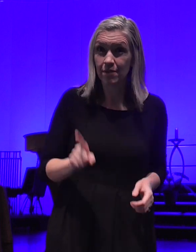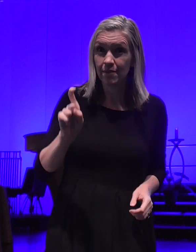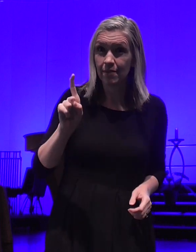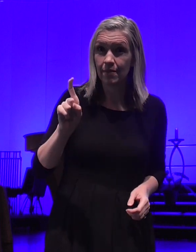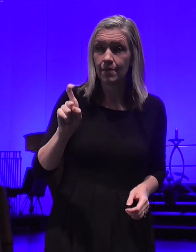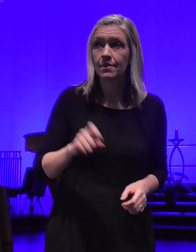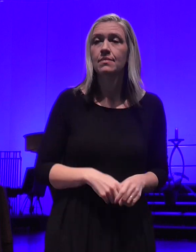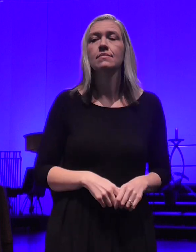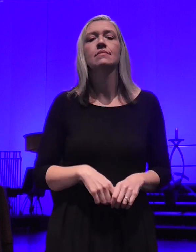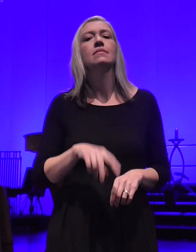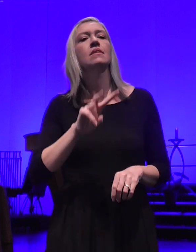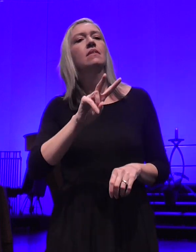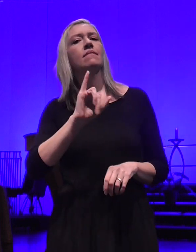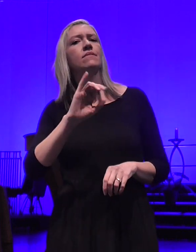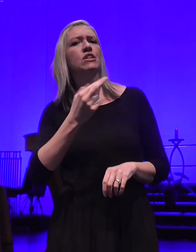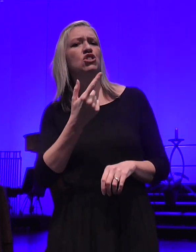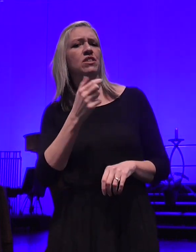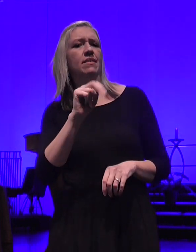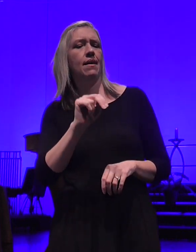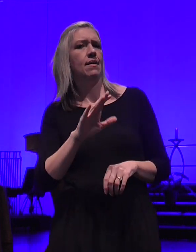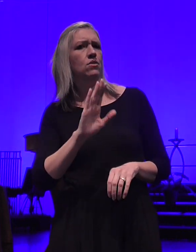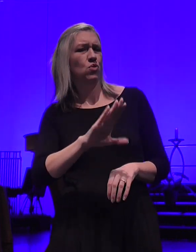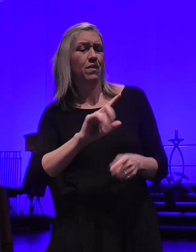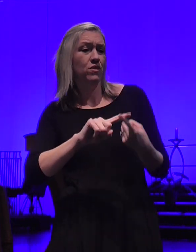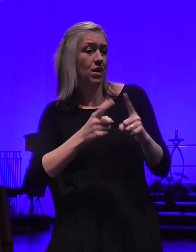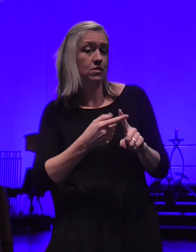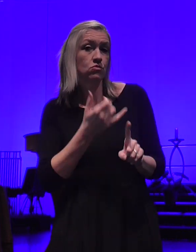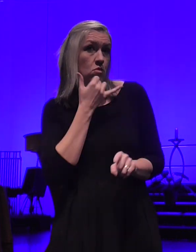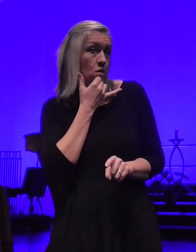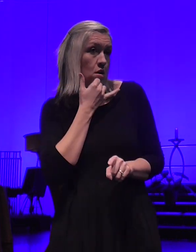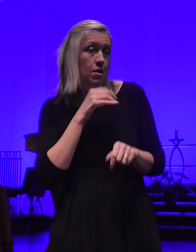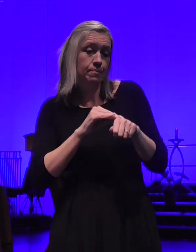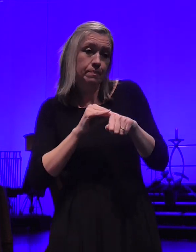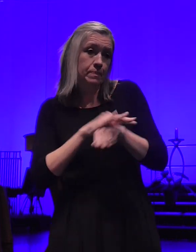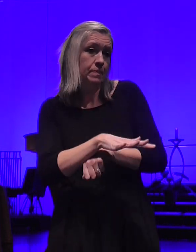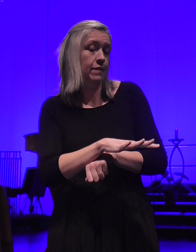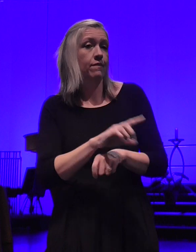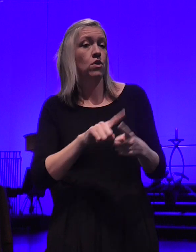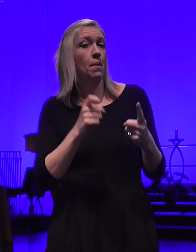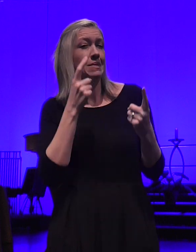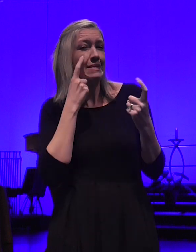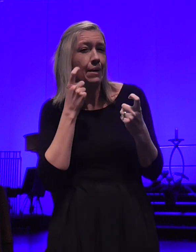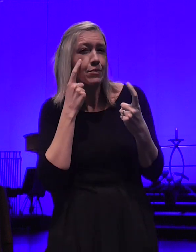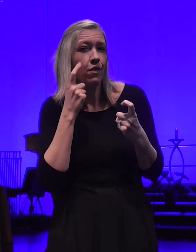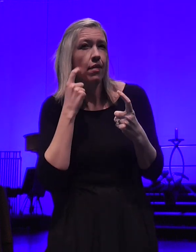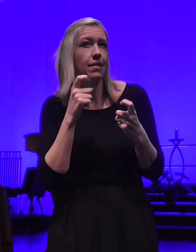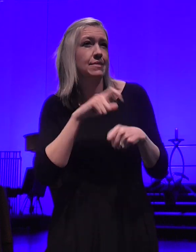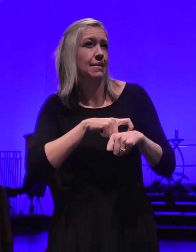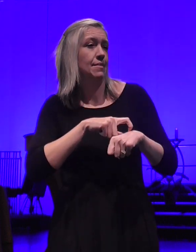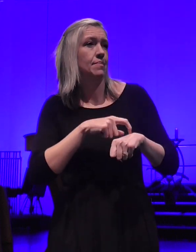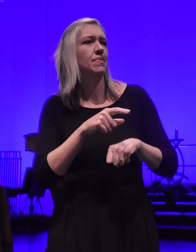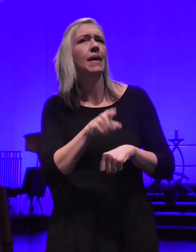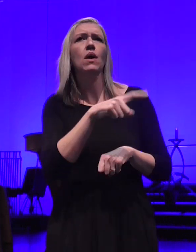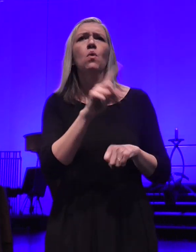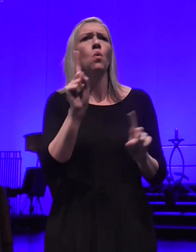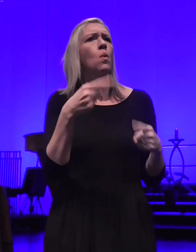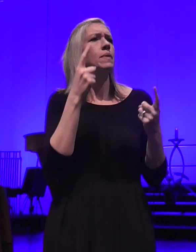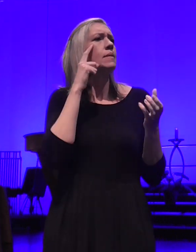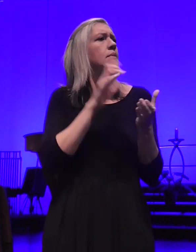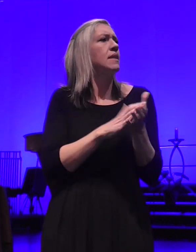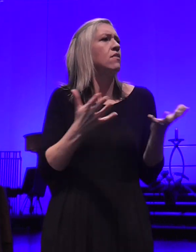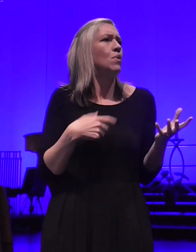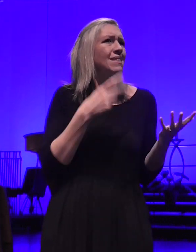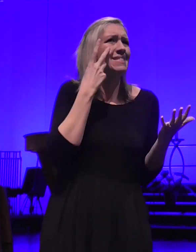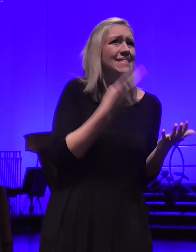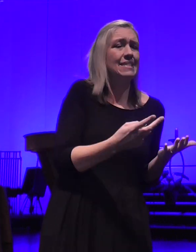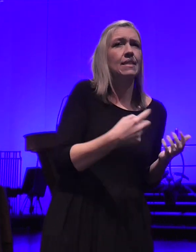little friends are wrong. They have been affected by the skepticism of a skeptical age. They do not believe except what they see. They